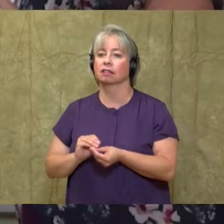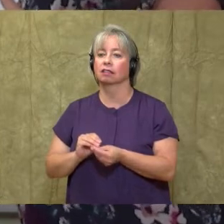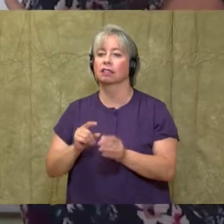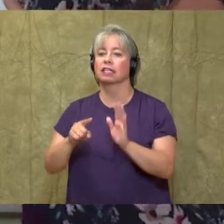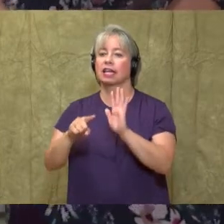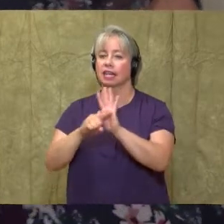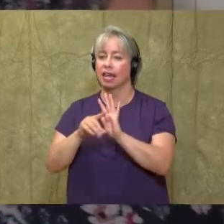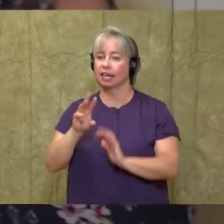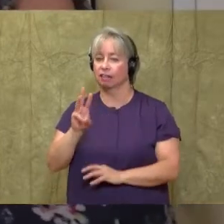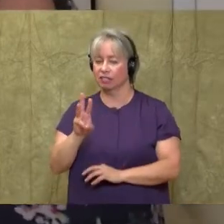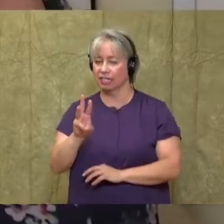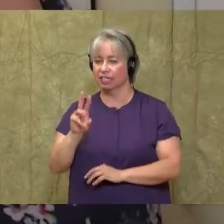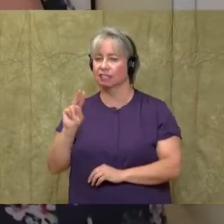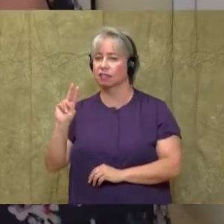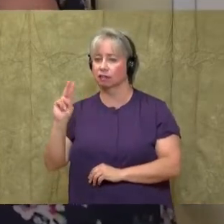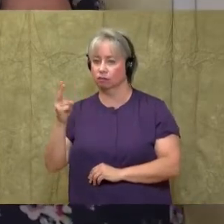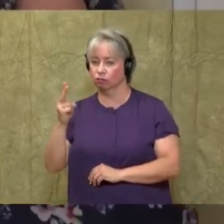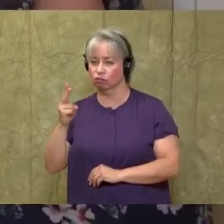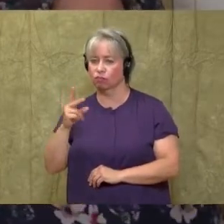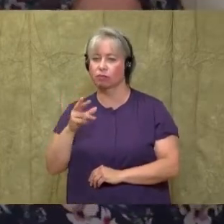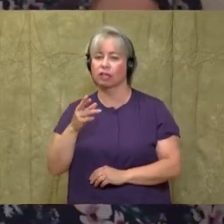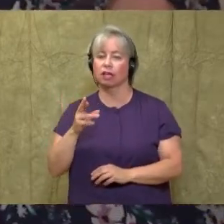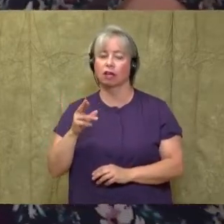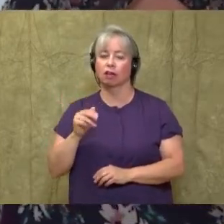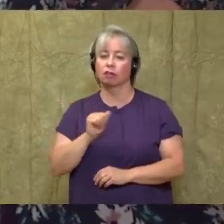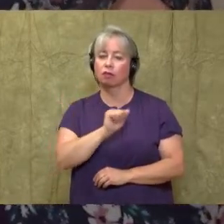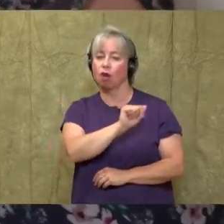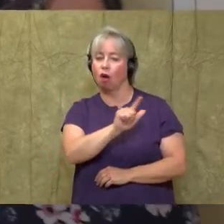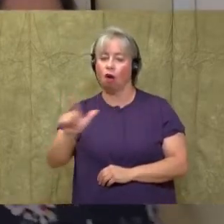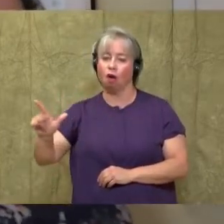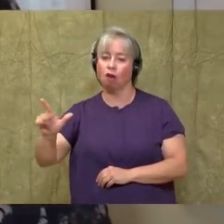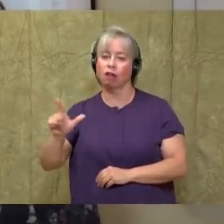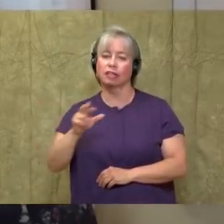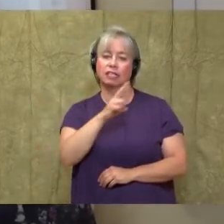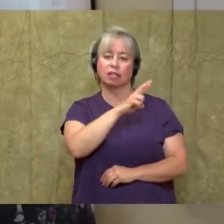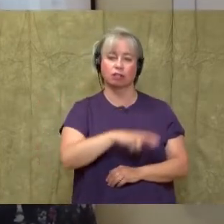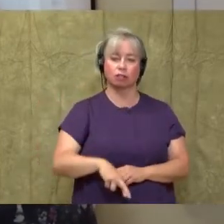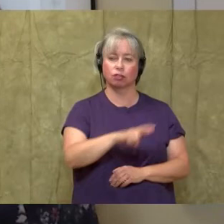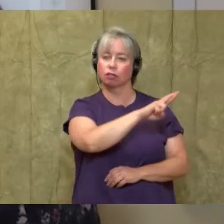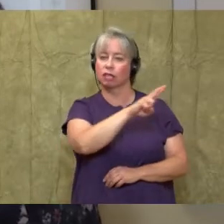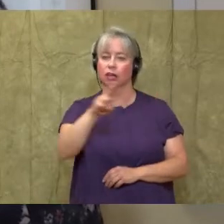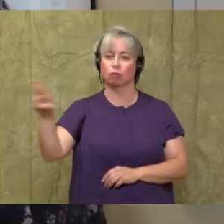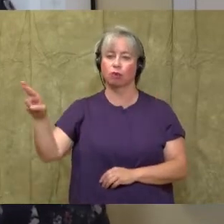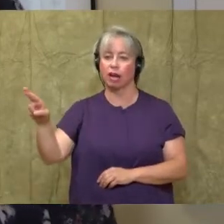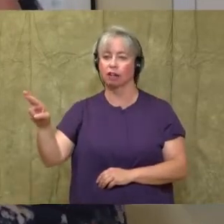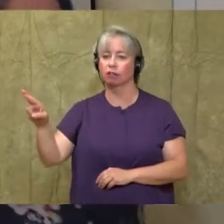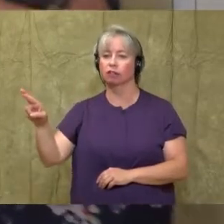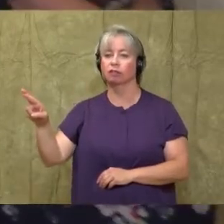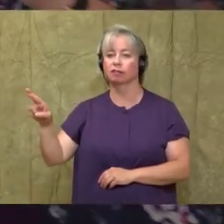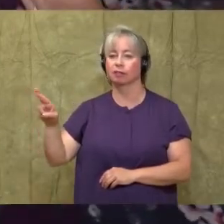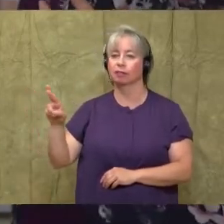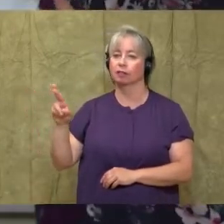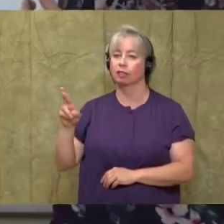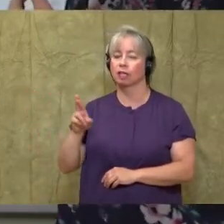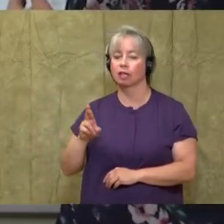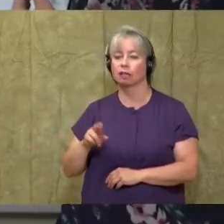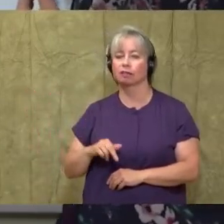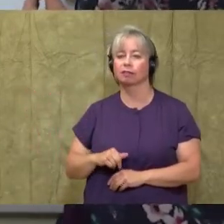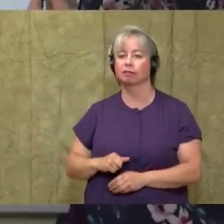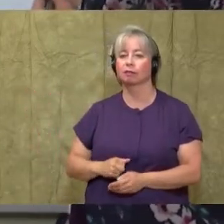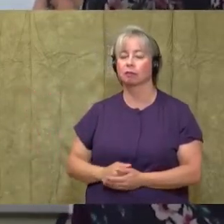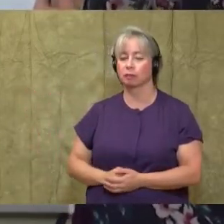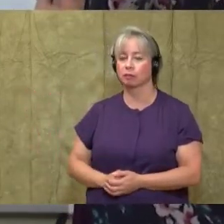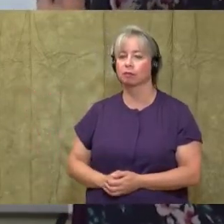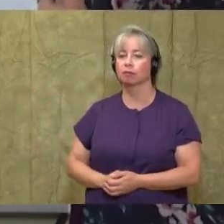here. All still under the radical. Radical, square root, those are the same.